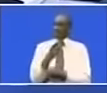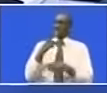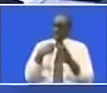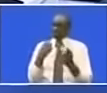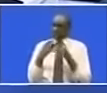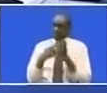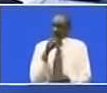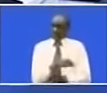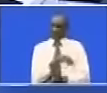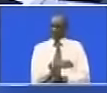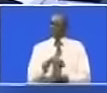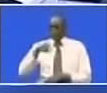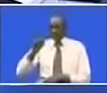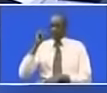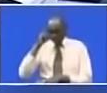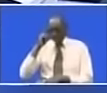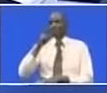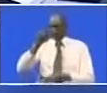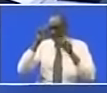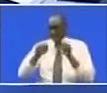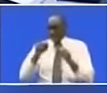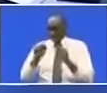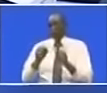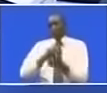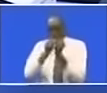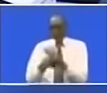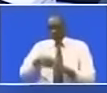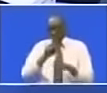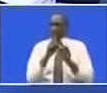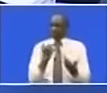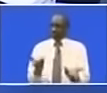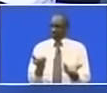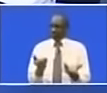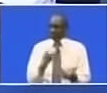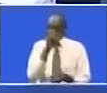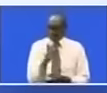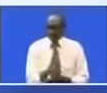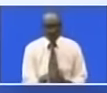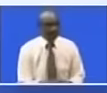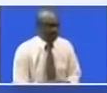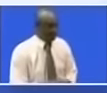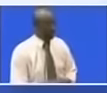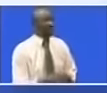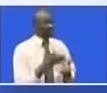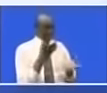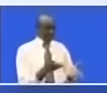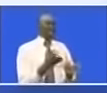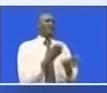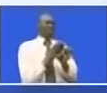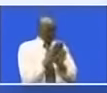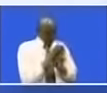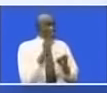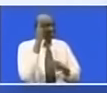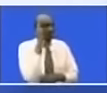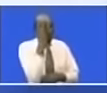speak first about Lowassa. Do you think he's been able to turn himself around? Well, and that's the main reason he has to